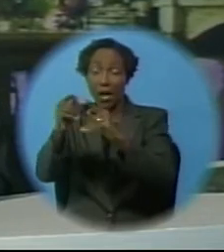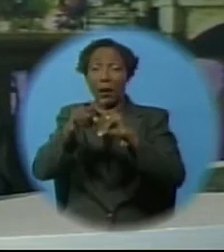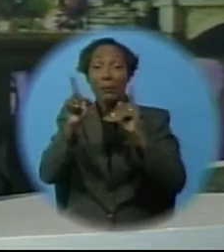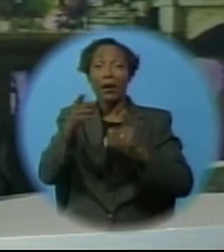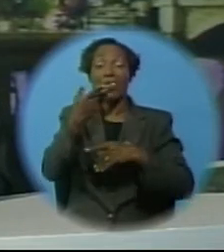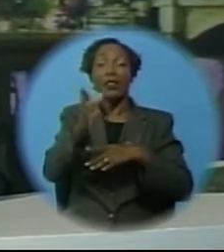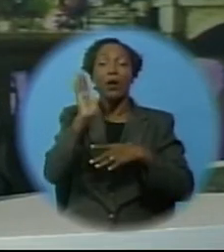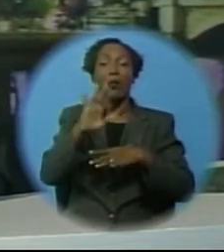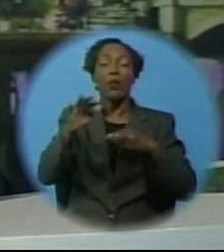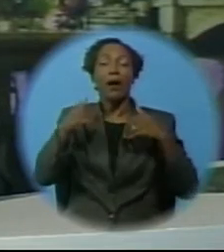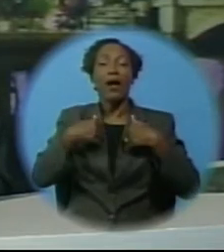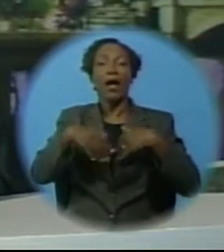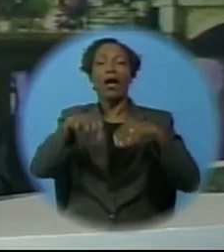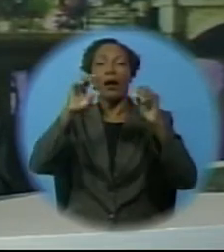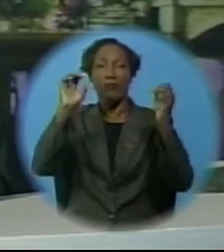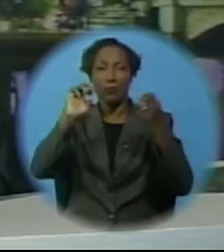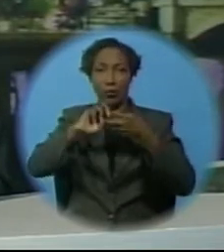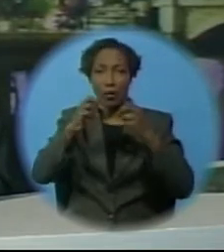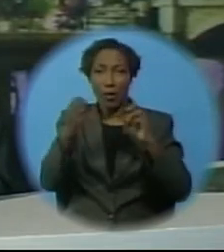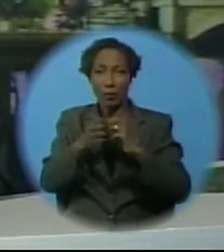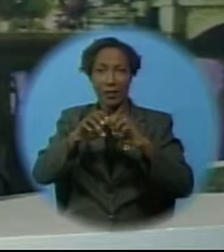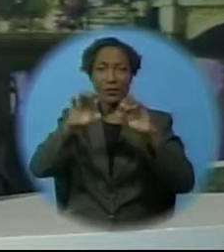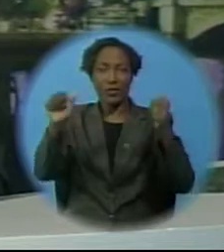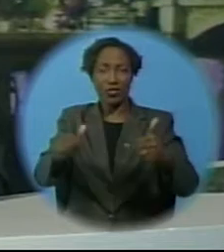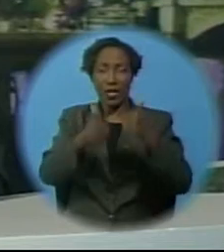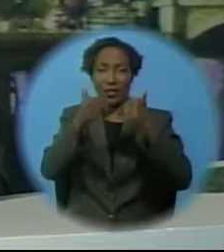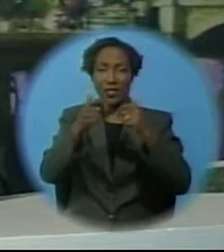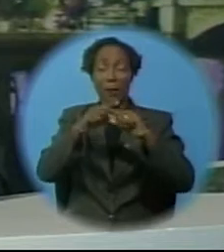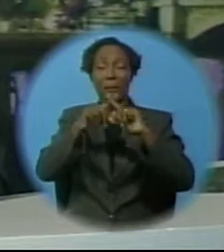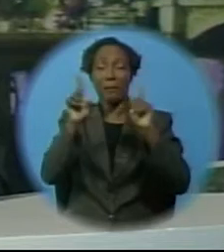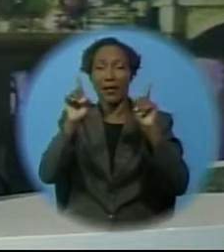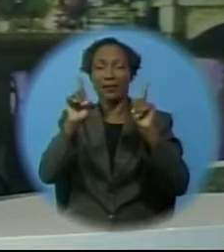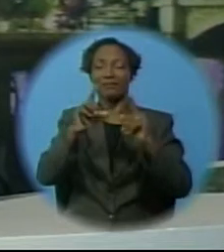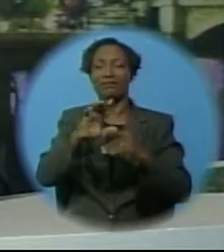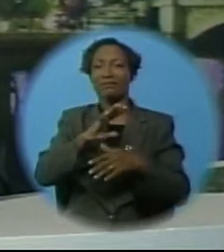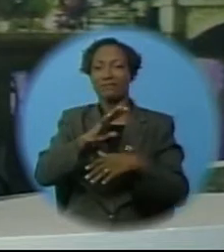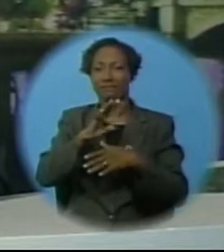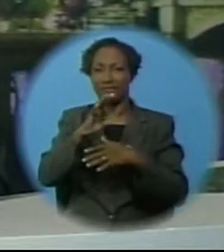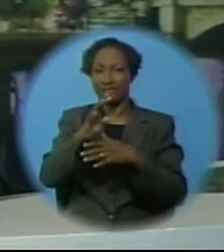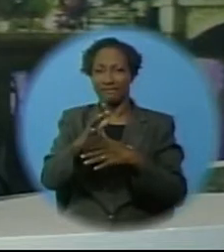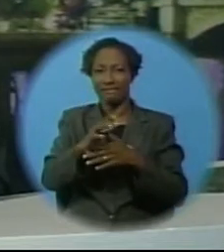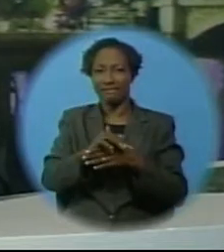may be challenging, she says it is extremely rewarding.